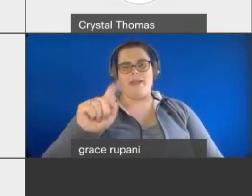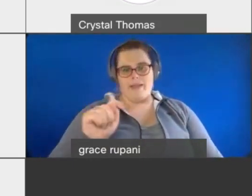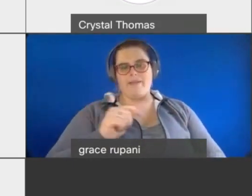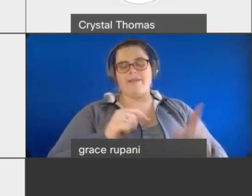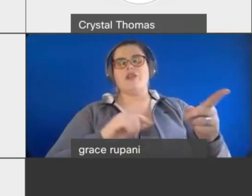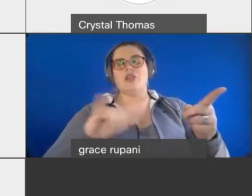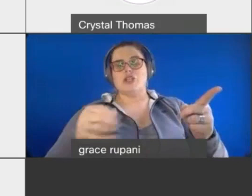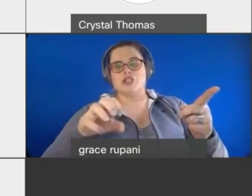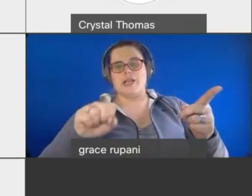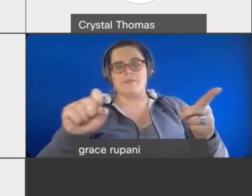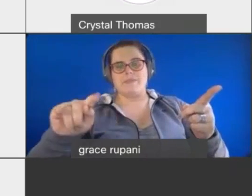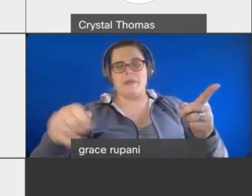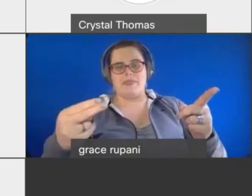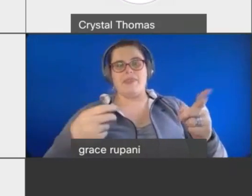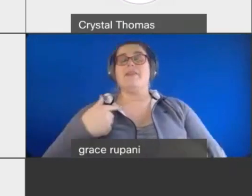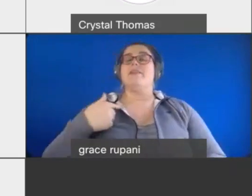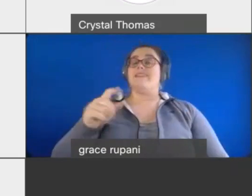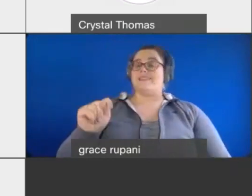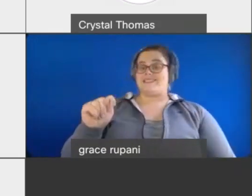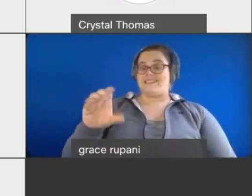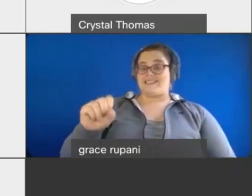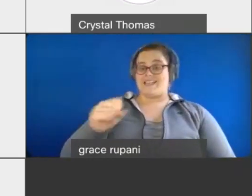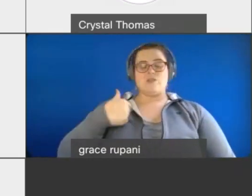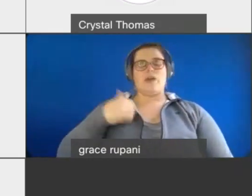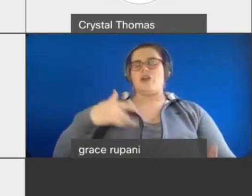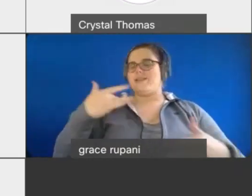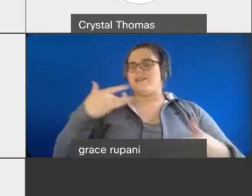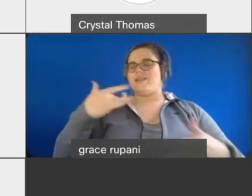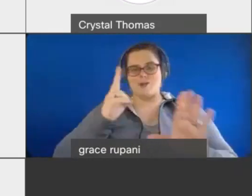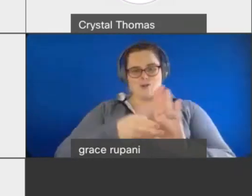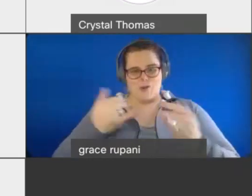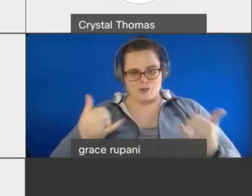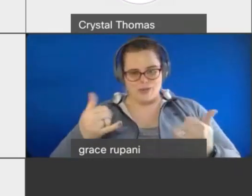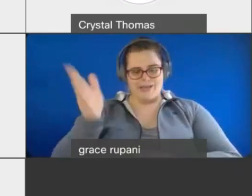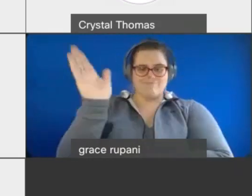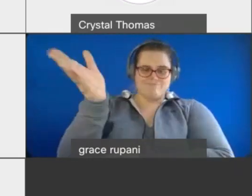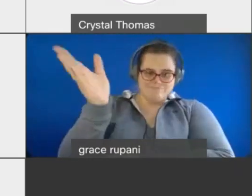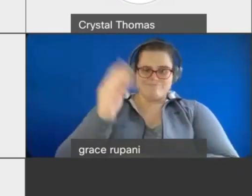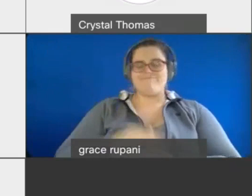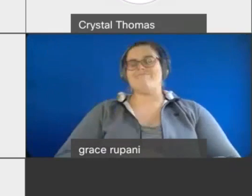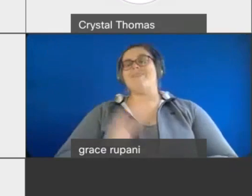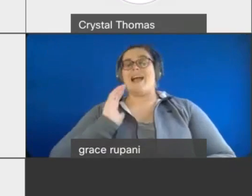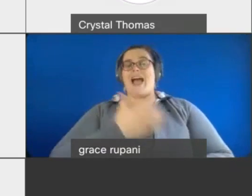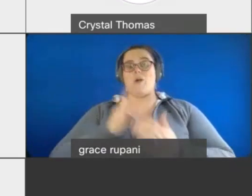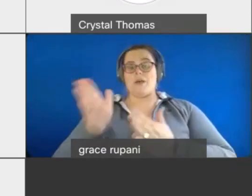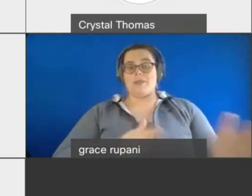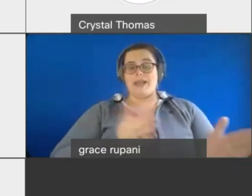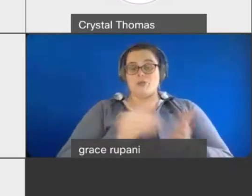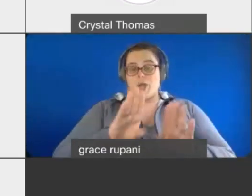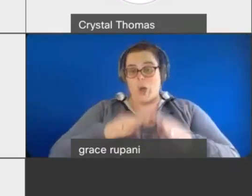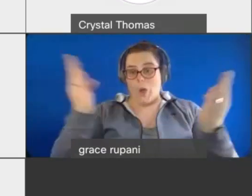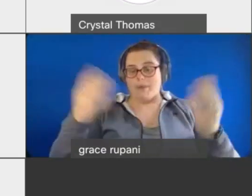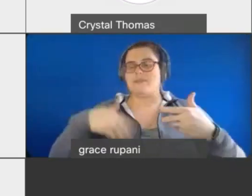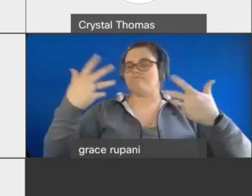Total Care Services is excited to come to you all today. We have been, and our plan to reopen was approved as